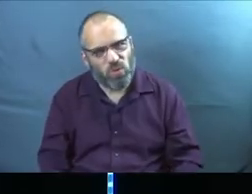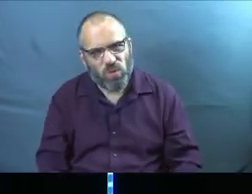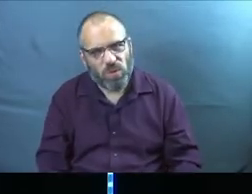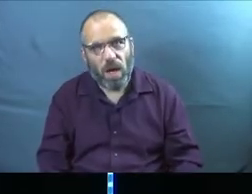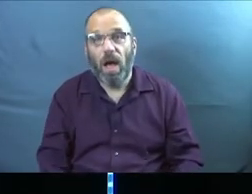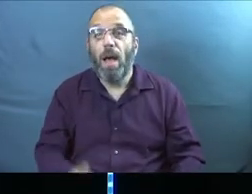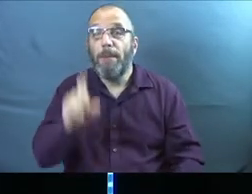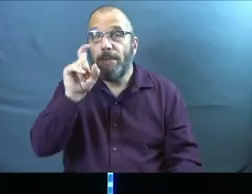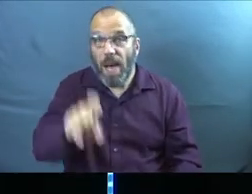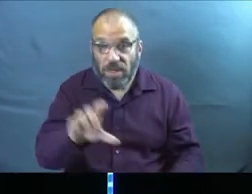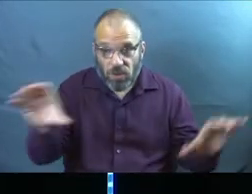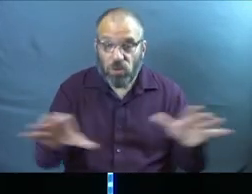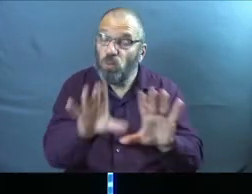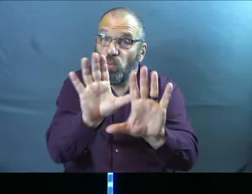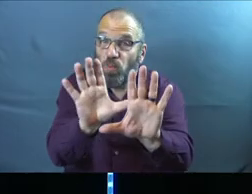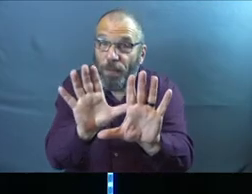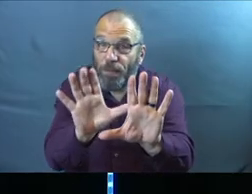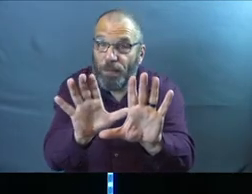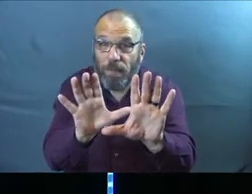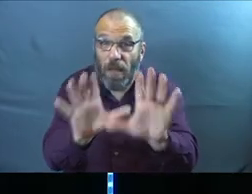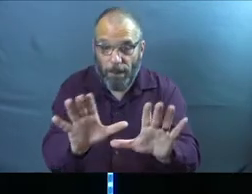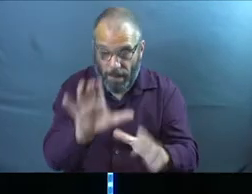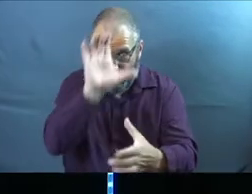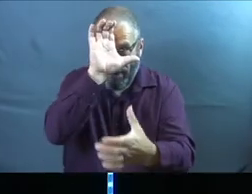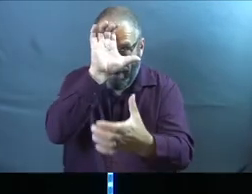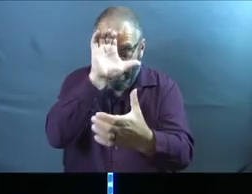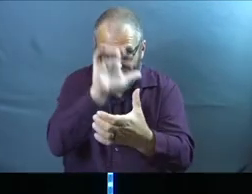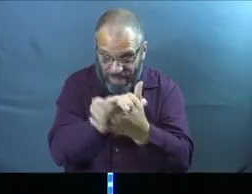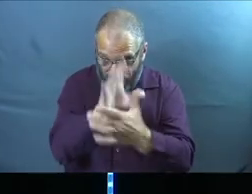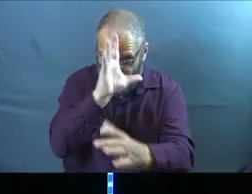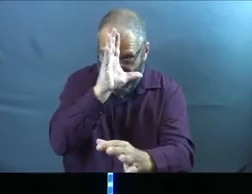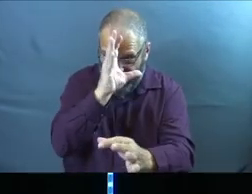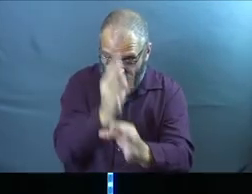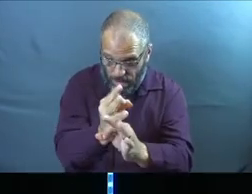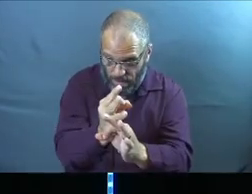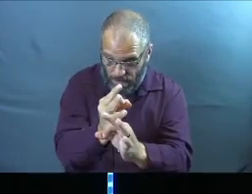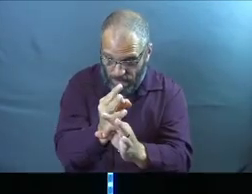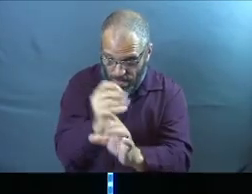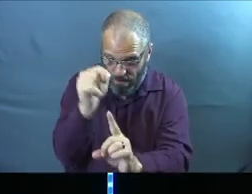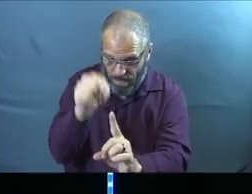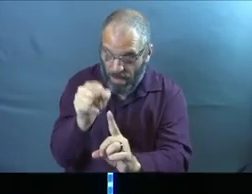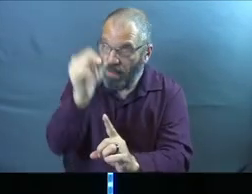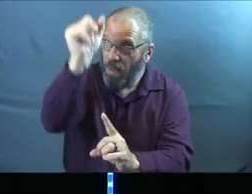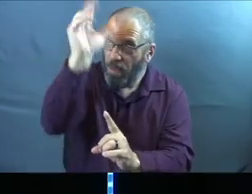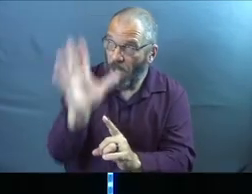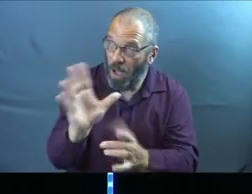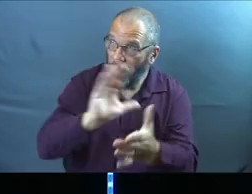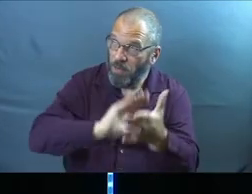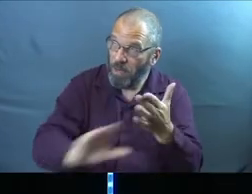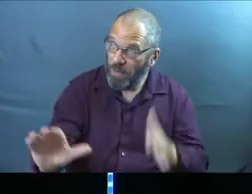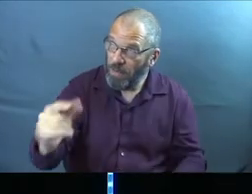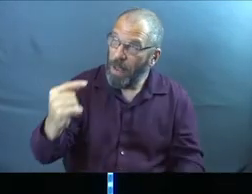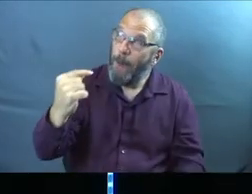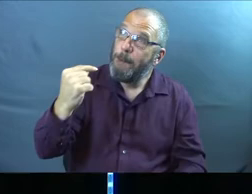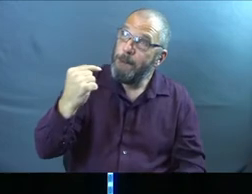What you have to do actually is you have to believe by faith that God has forgiven